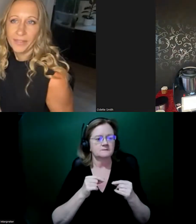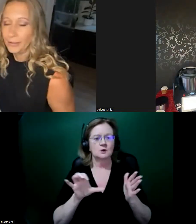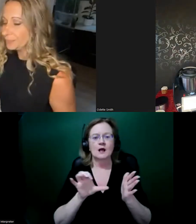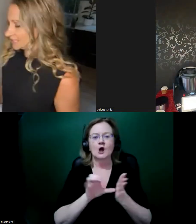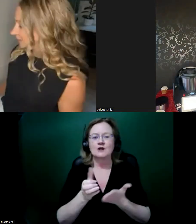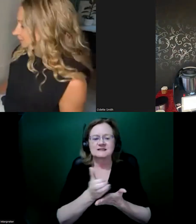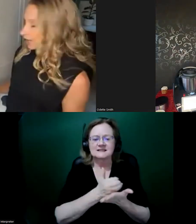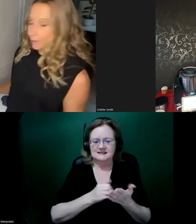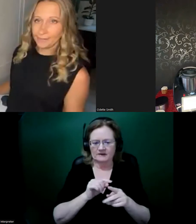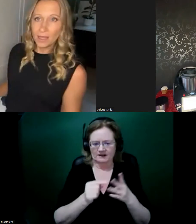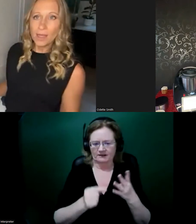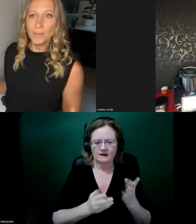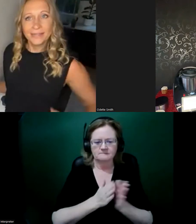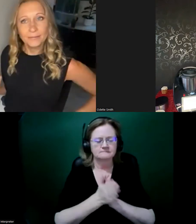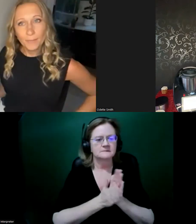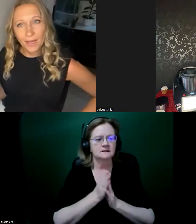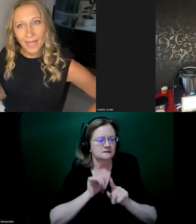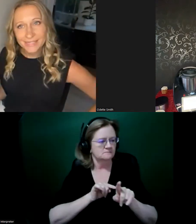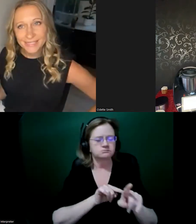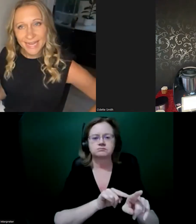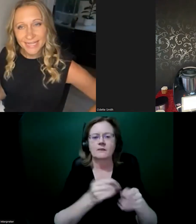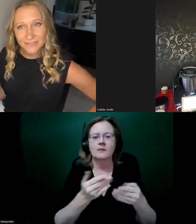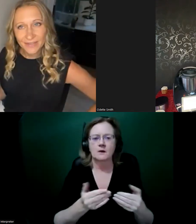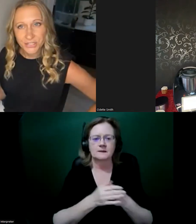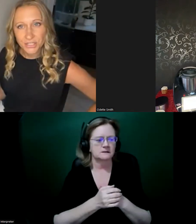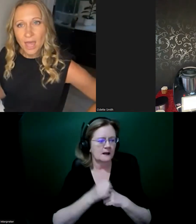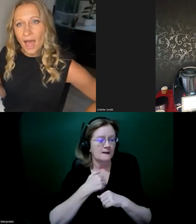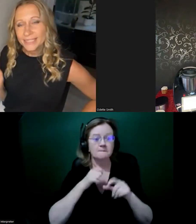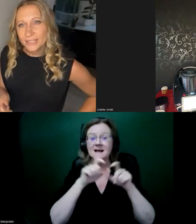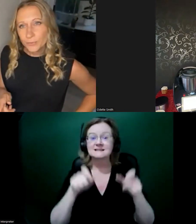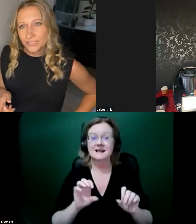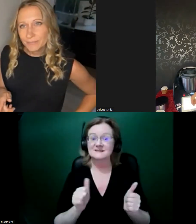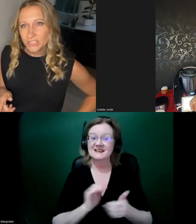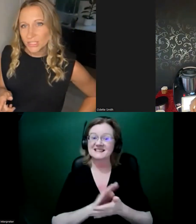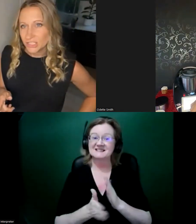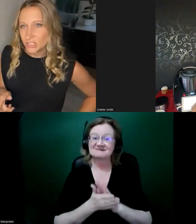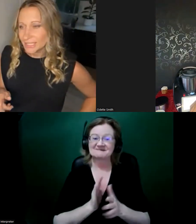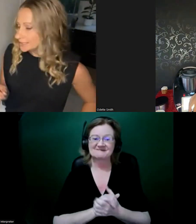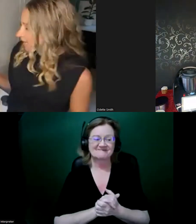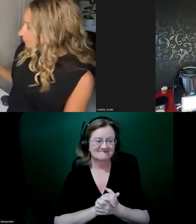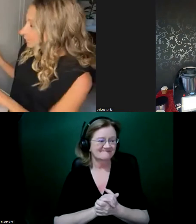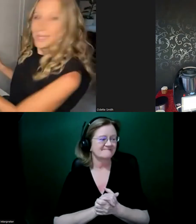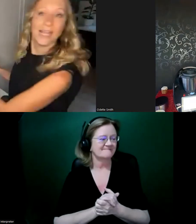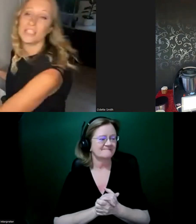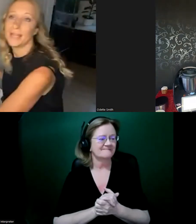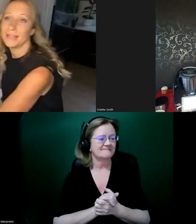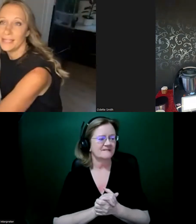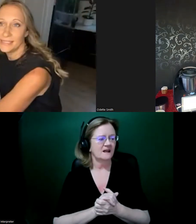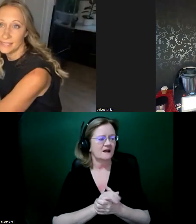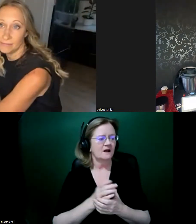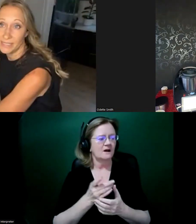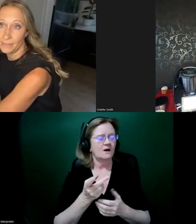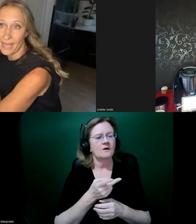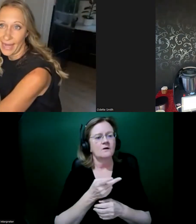kind of thing. That's where we're going. But my steak has finished. I did want to mention, Jess, that we actually make